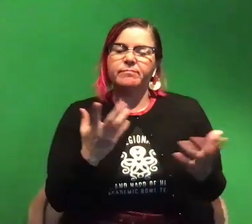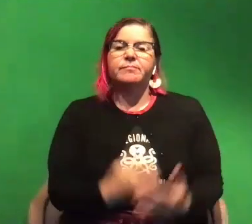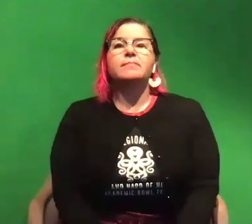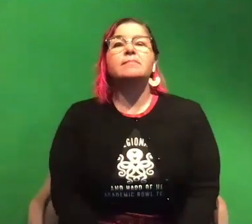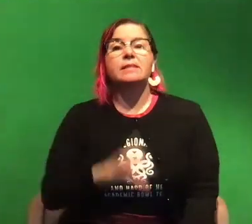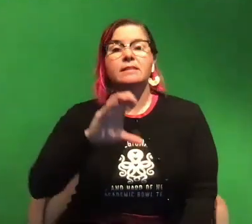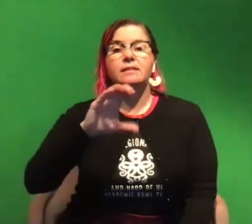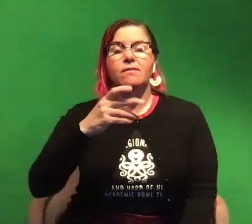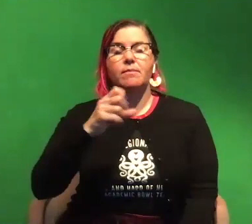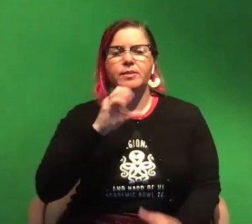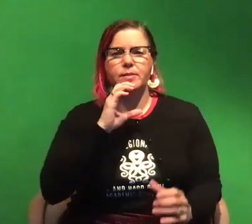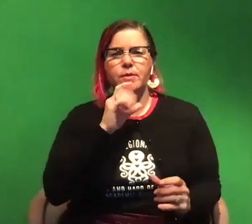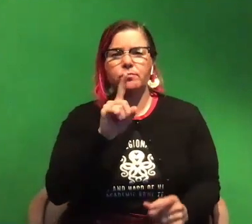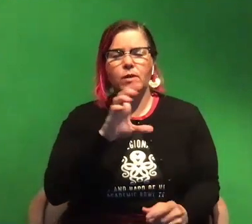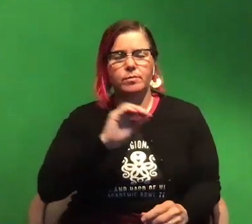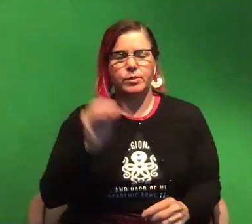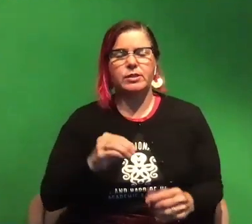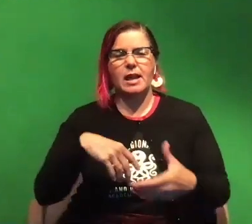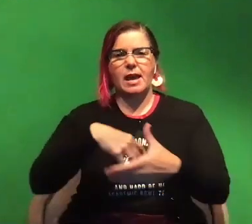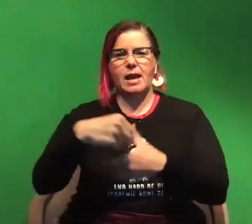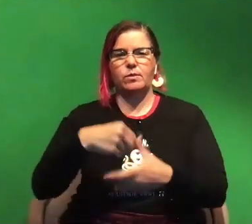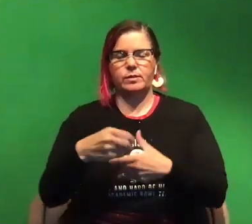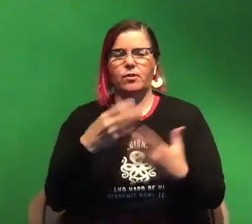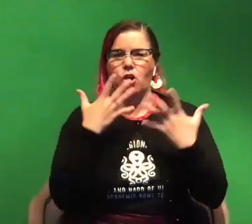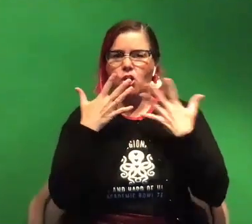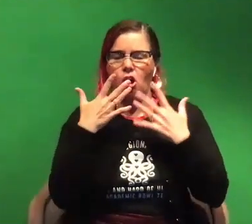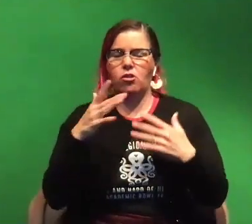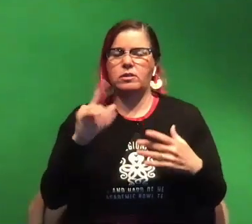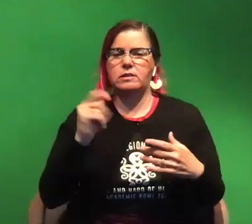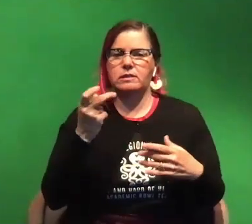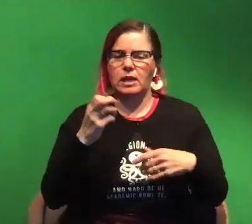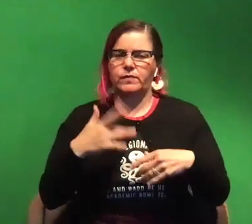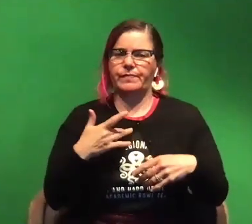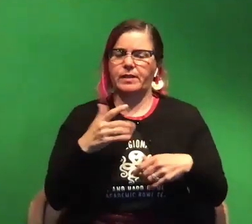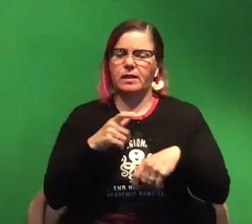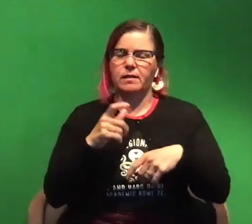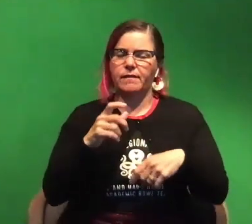cephalopods communicate 100% externally through the color and texture of their skin. So they don't have any